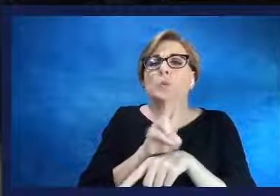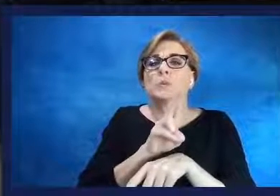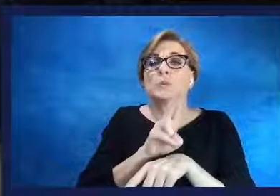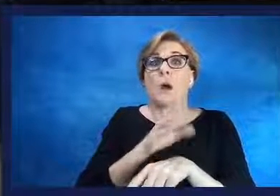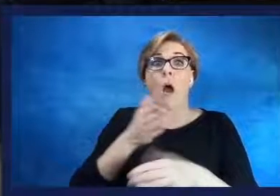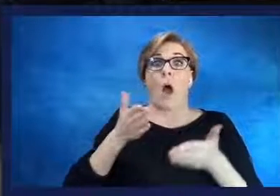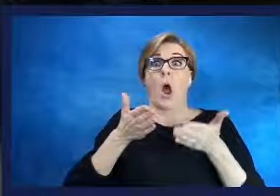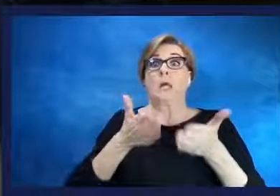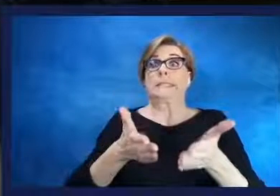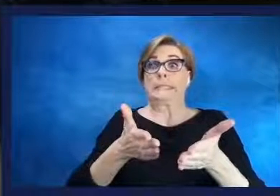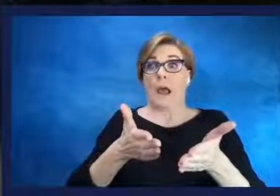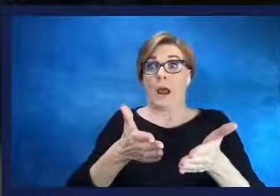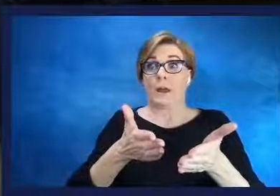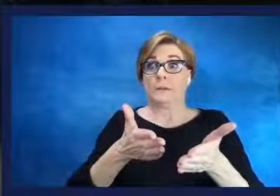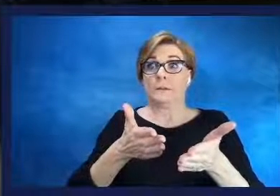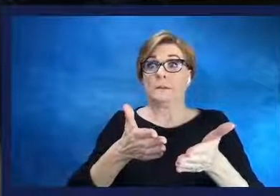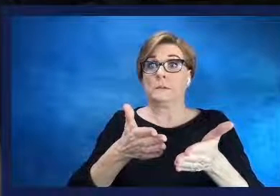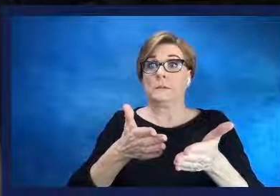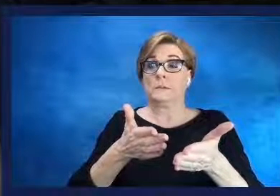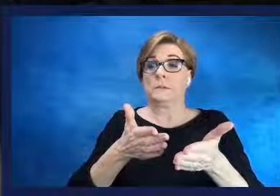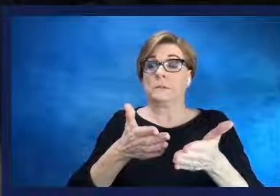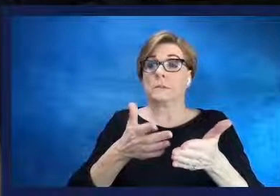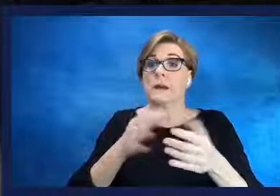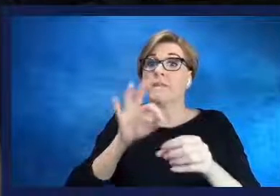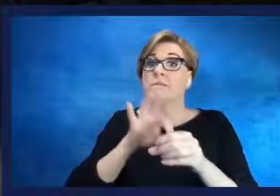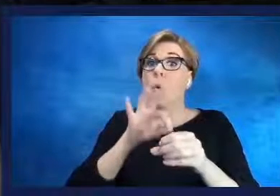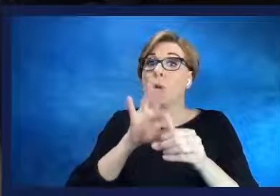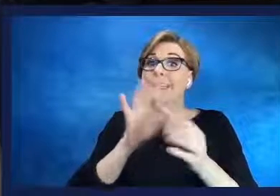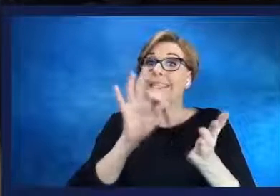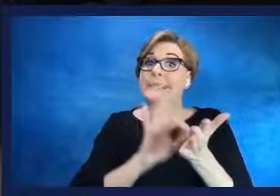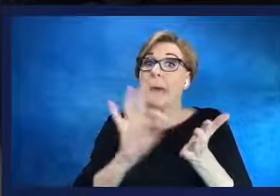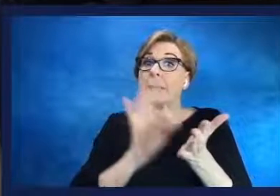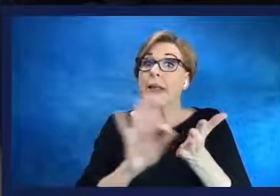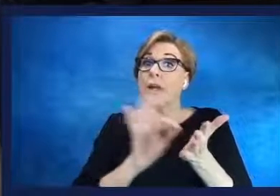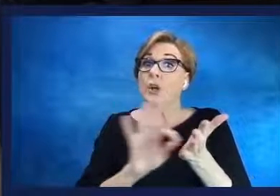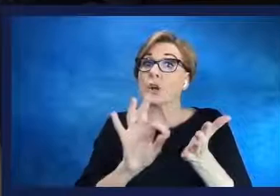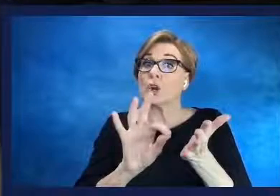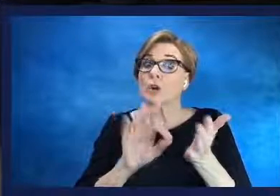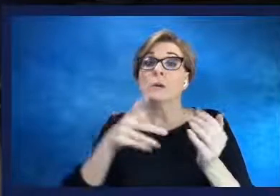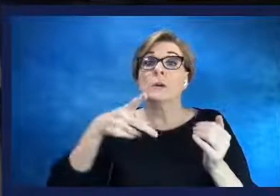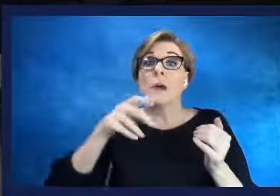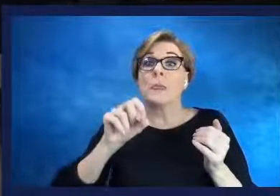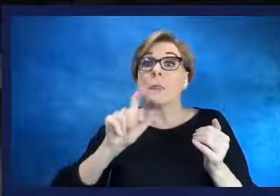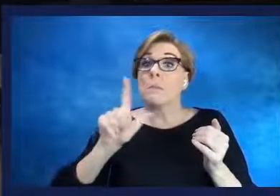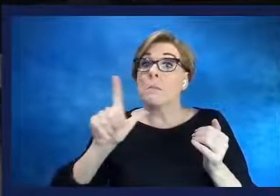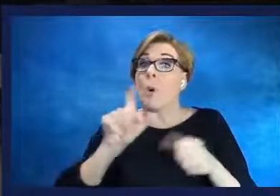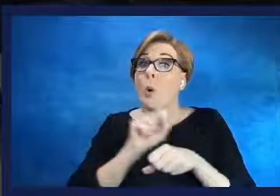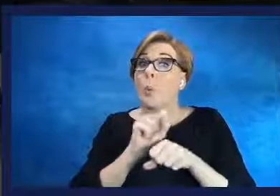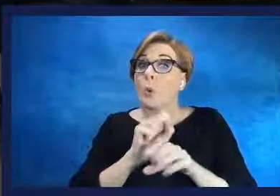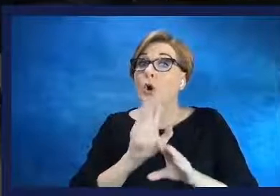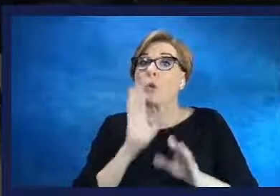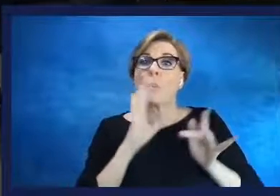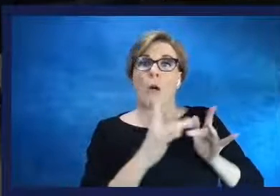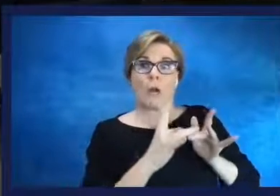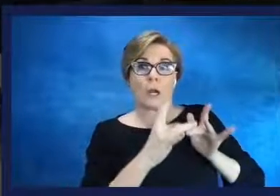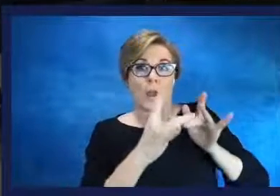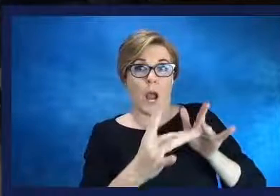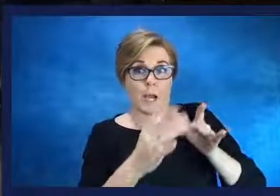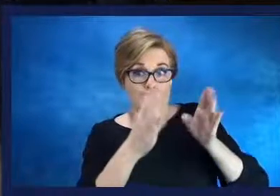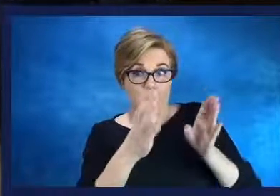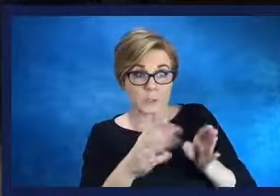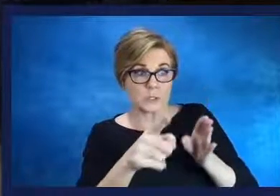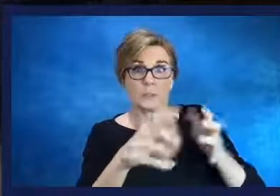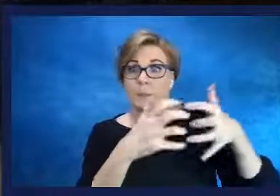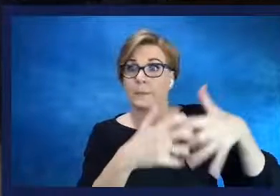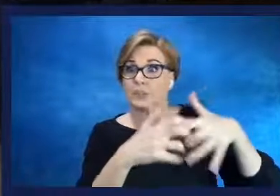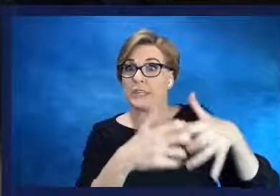tabulator, one of our poll workers would guide that voter over to those precinct-based tabulators.